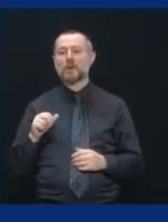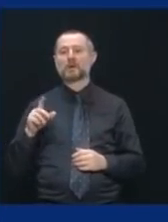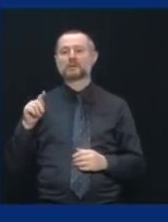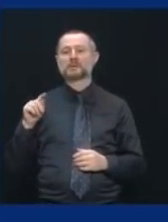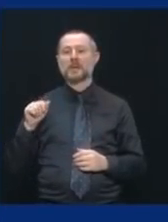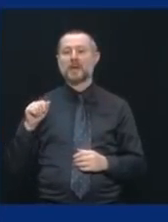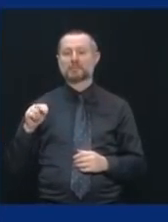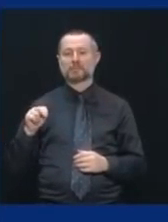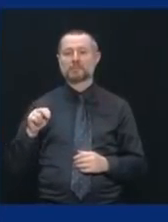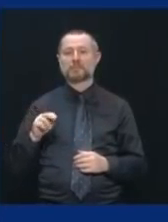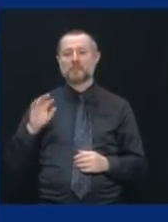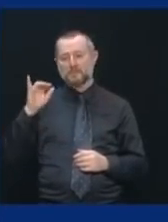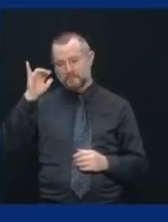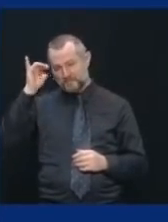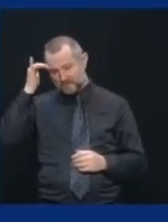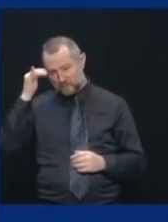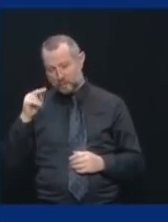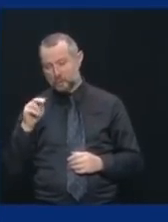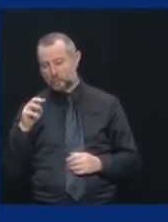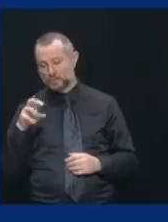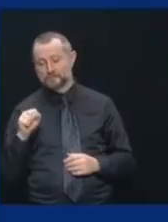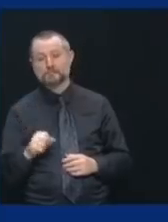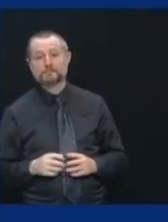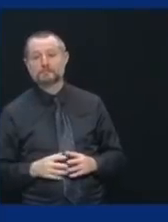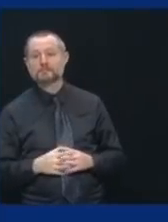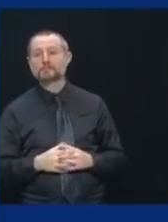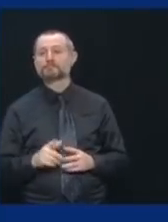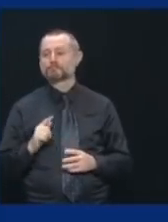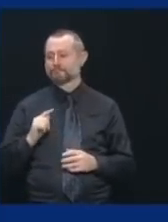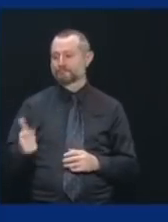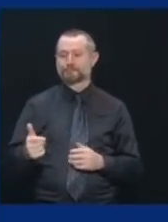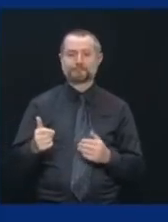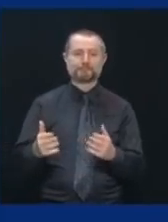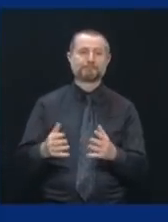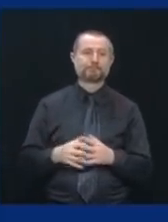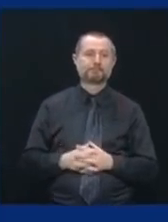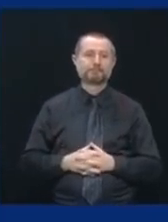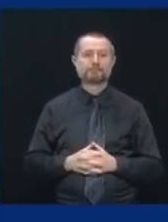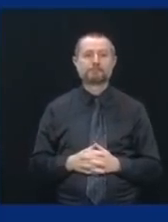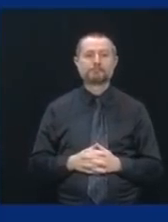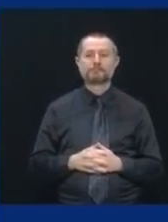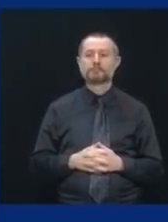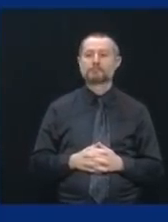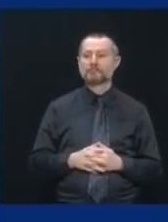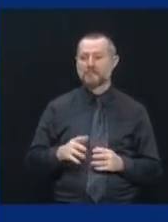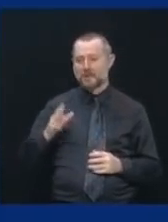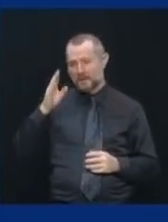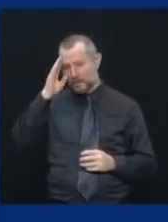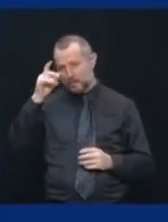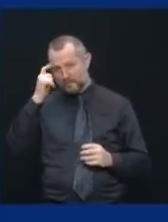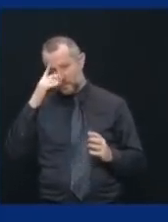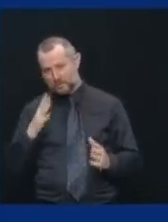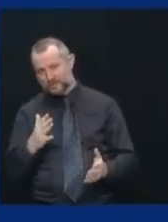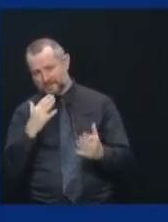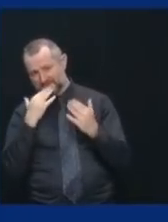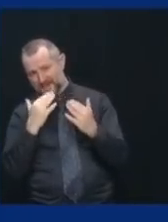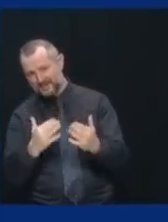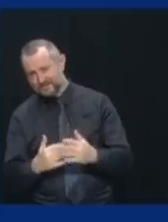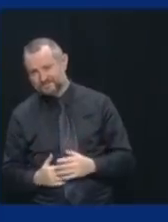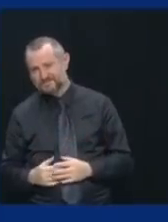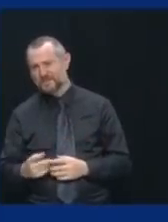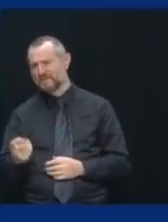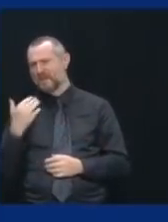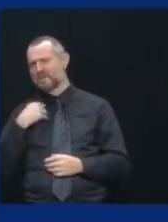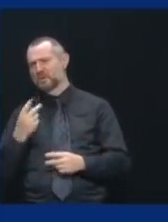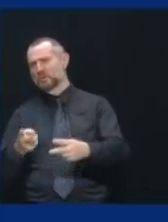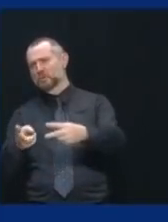News. Sandra, your line is now open. Please unmute your microphone. Hi, Governor. Thank you. I had two